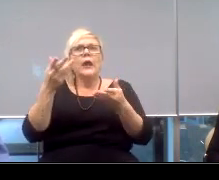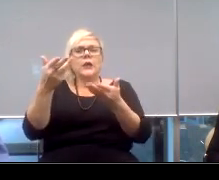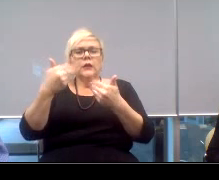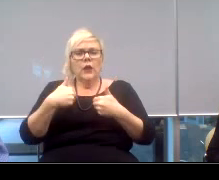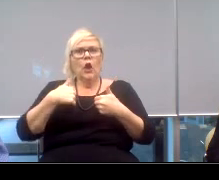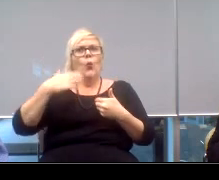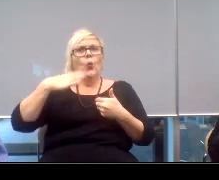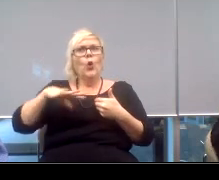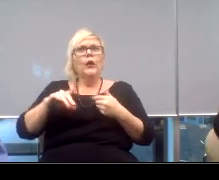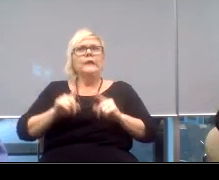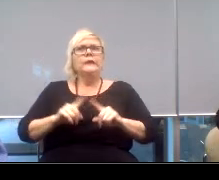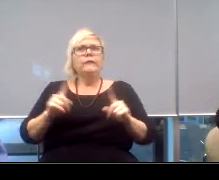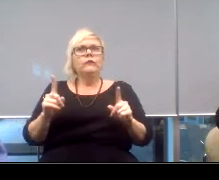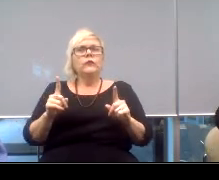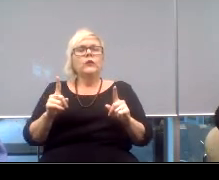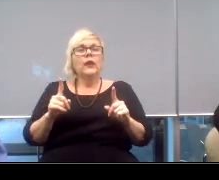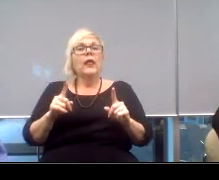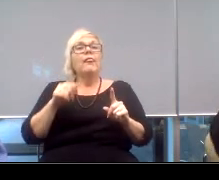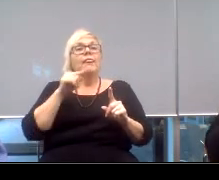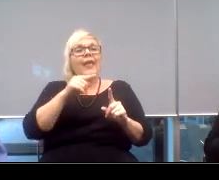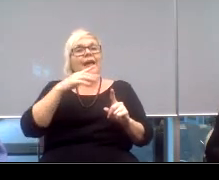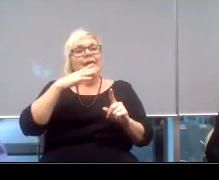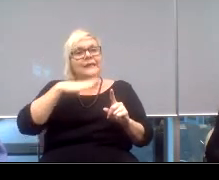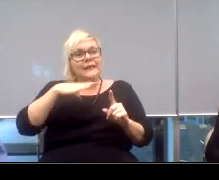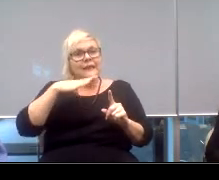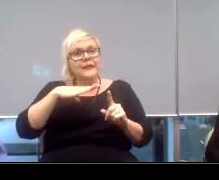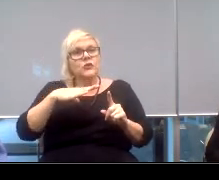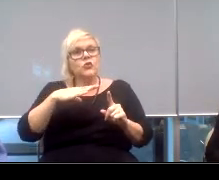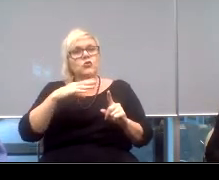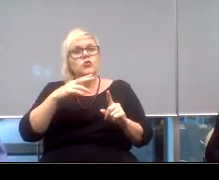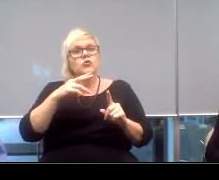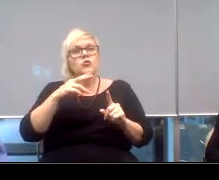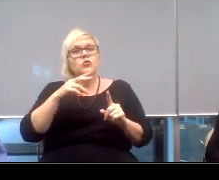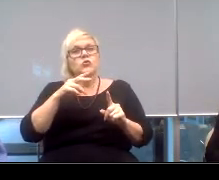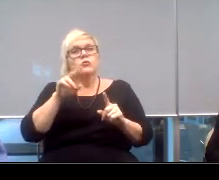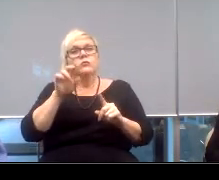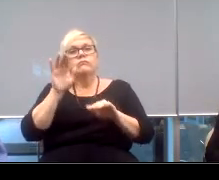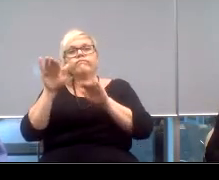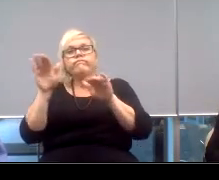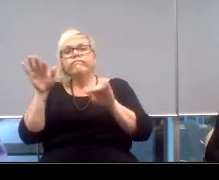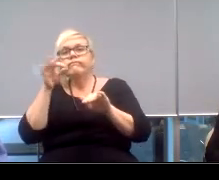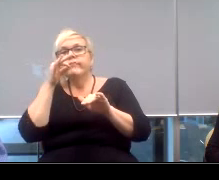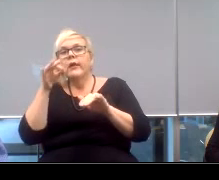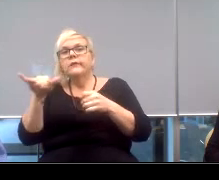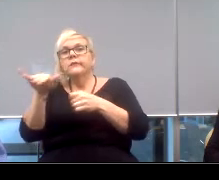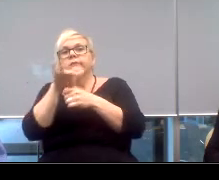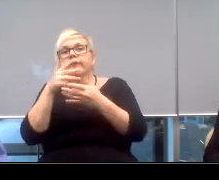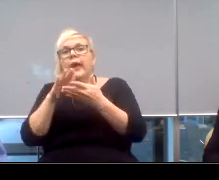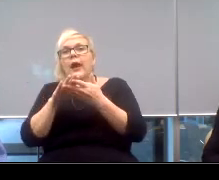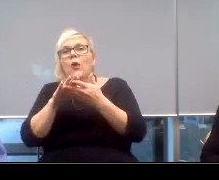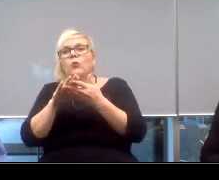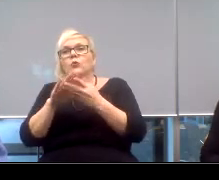like, then they will need to be seeking from the sector ways to deliver that service. That's great.